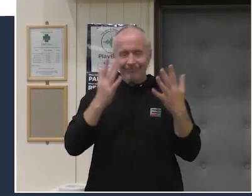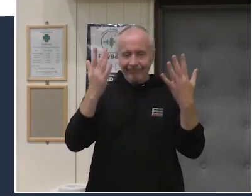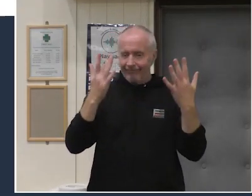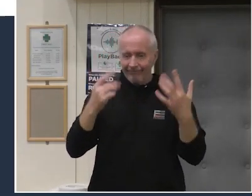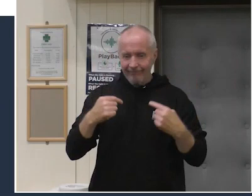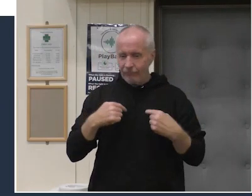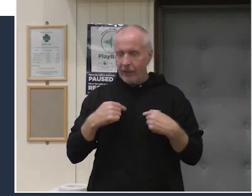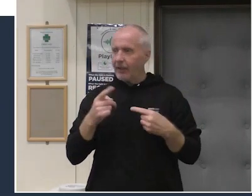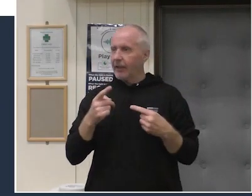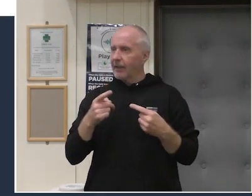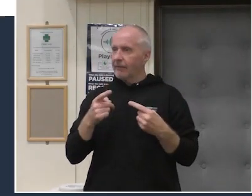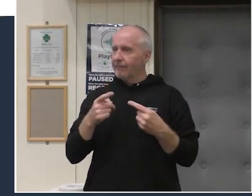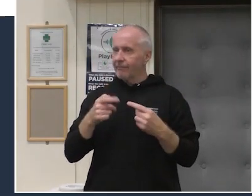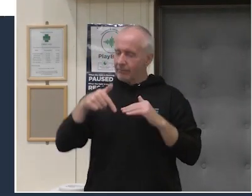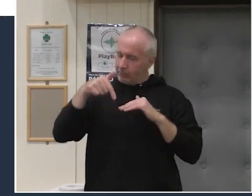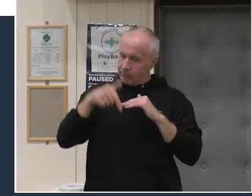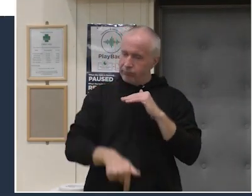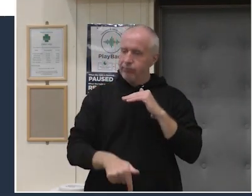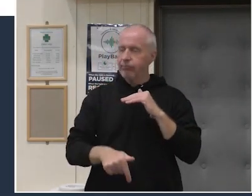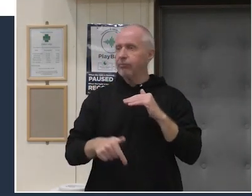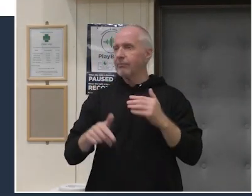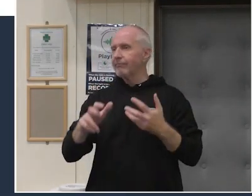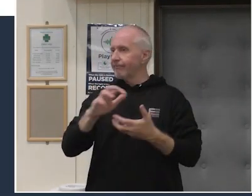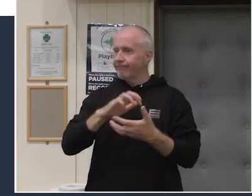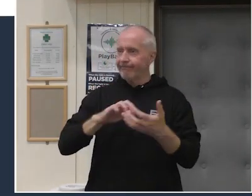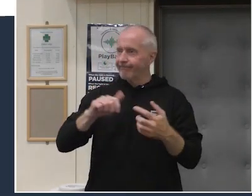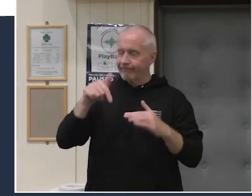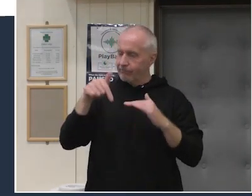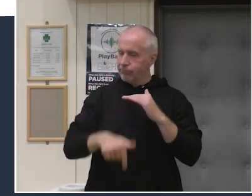and understanding of everything.